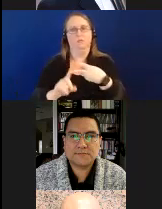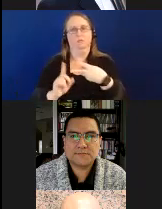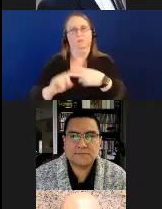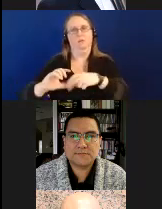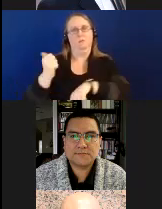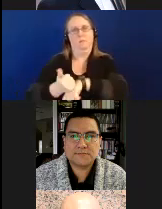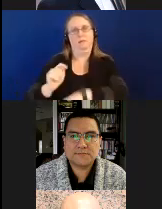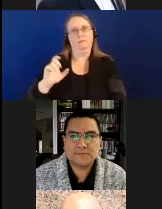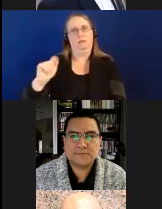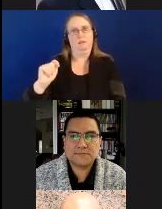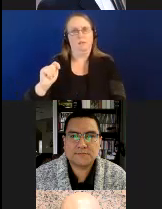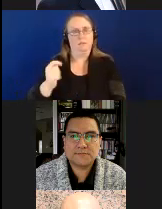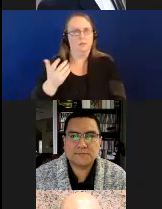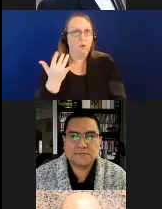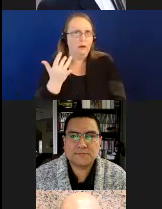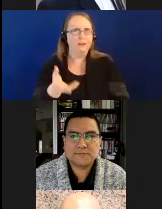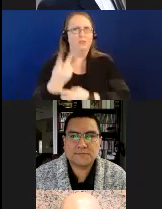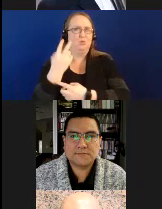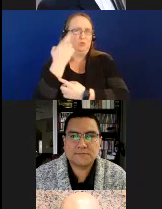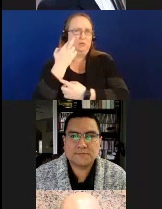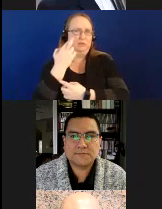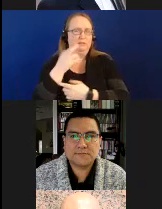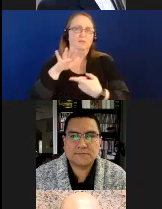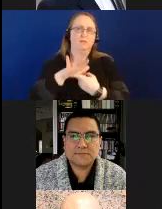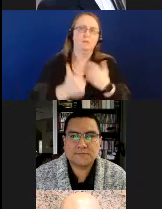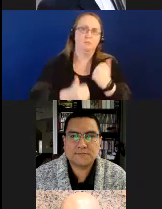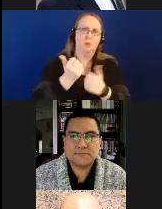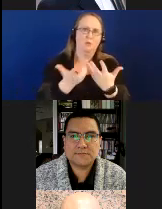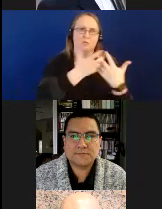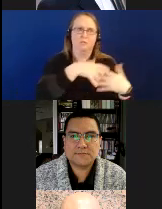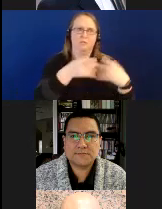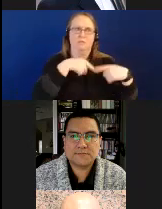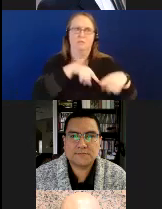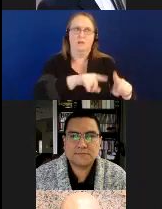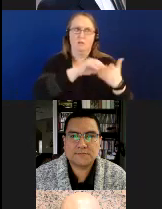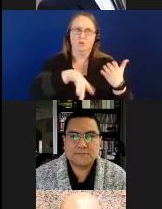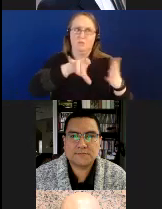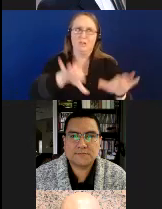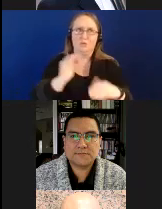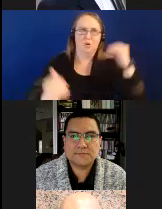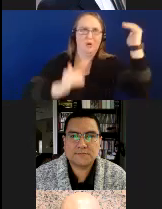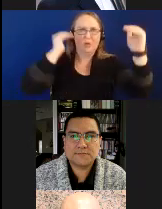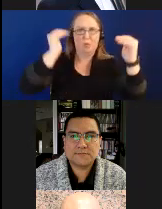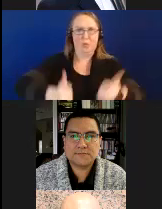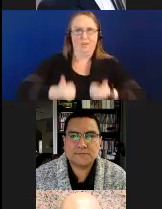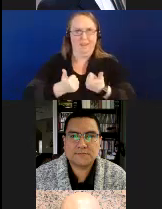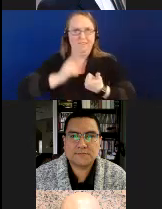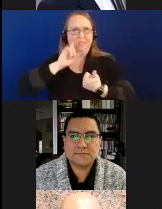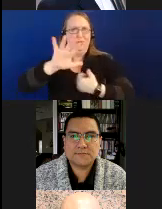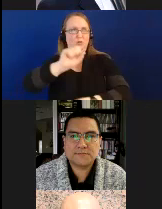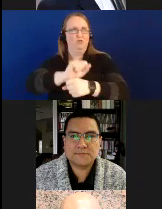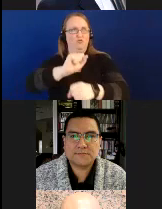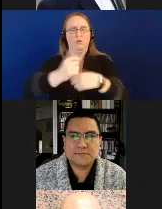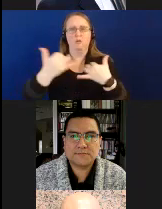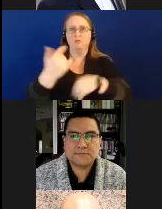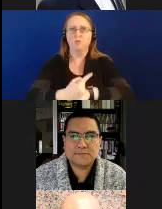reasons. One is that it's more aligned to what students are actually asked to do in their adult life, right? If you think about your job today, most of the